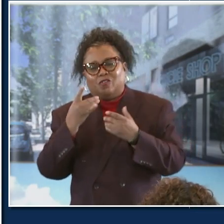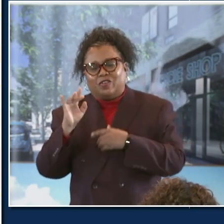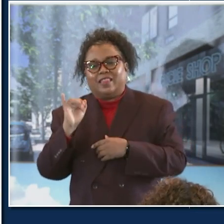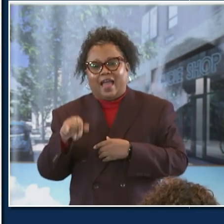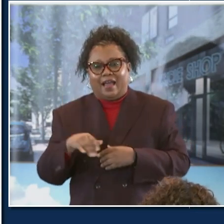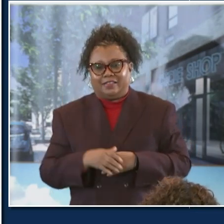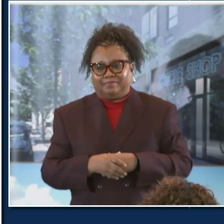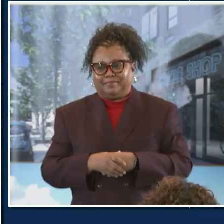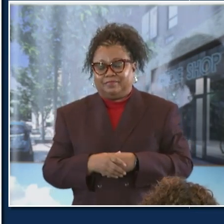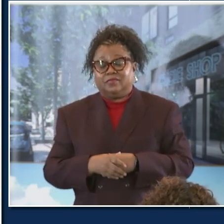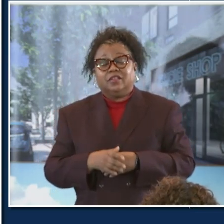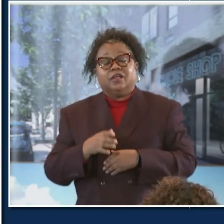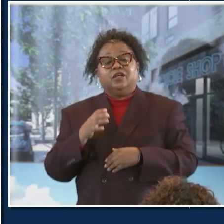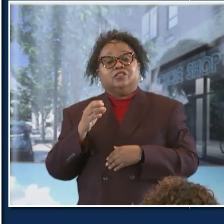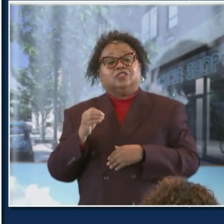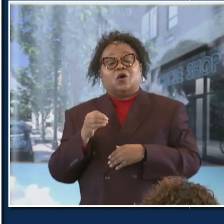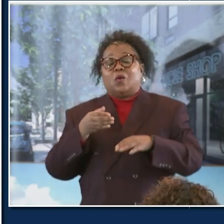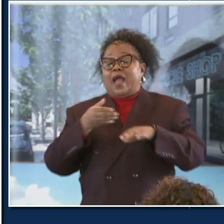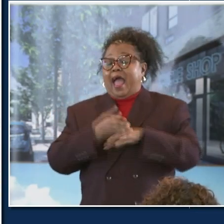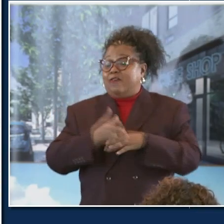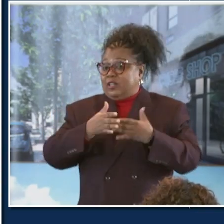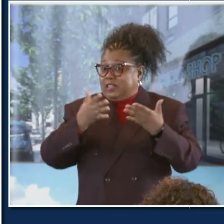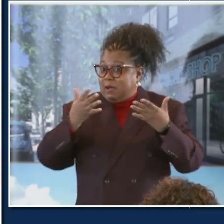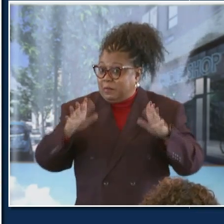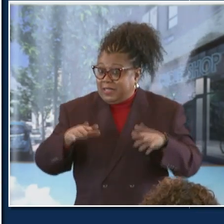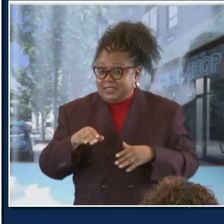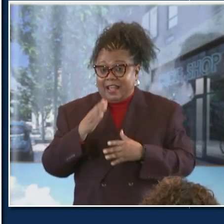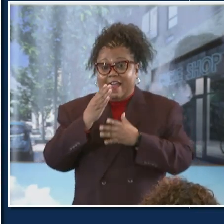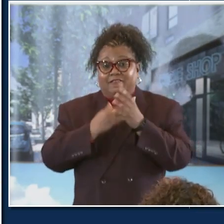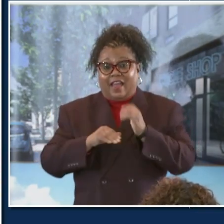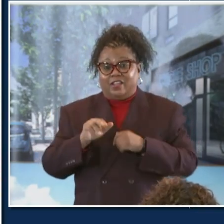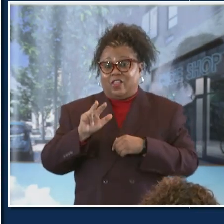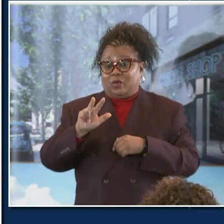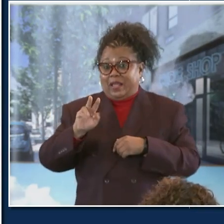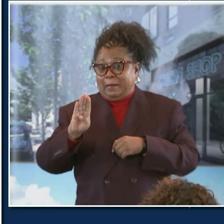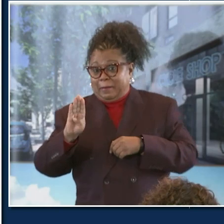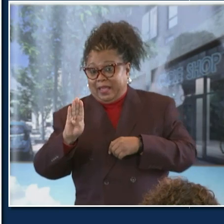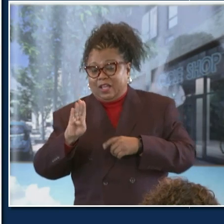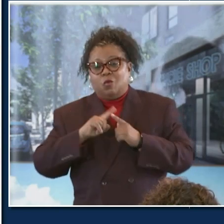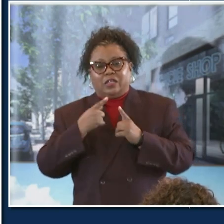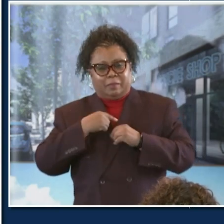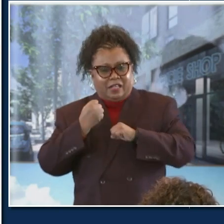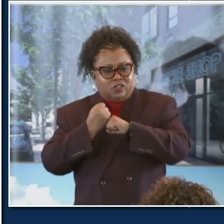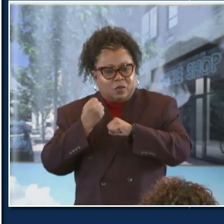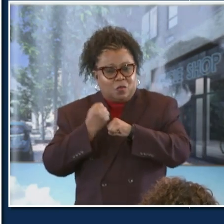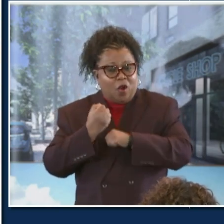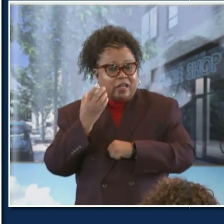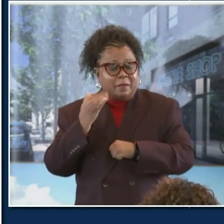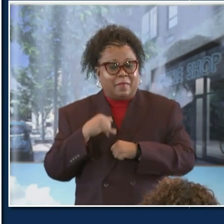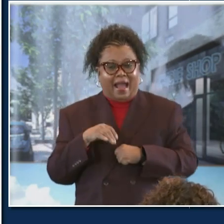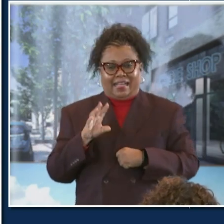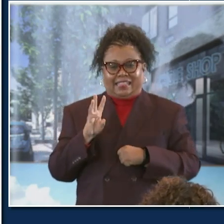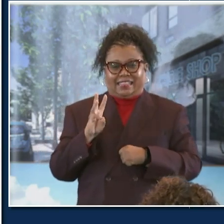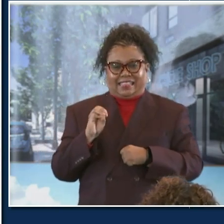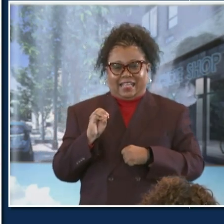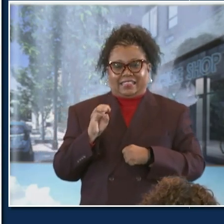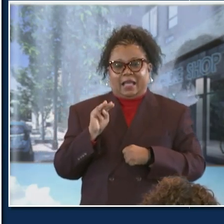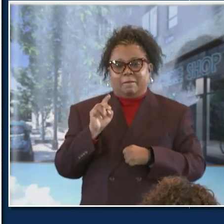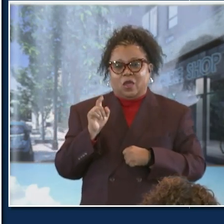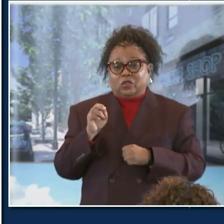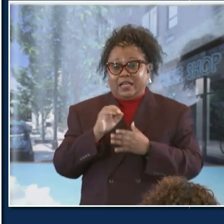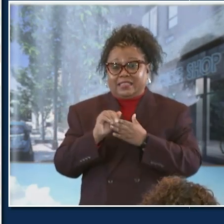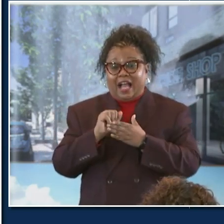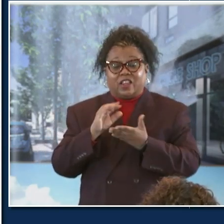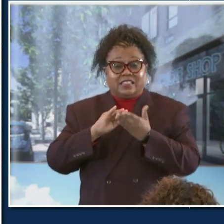that. So after the completion of Phase 3B, which is being supported by $60 million in